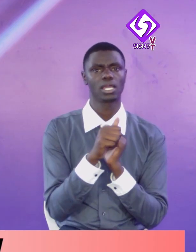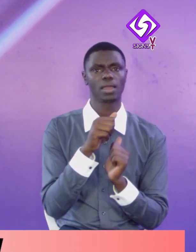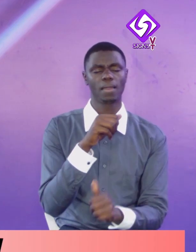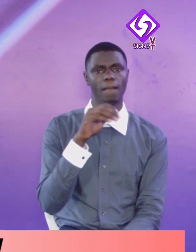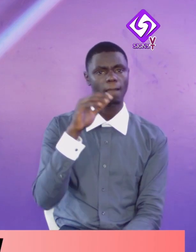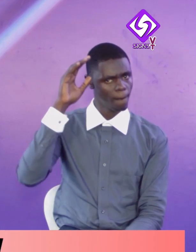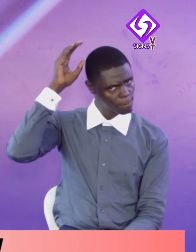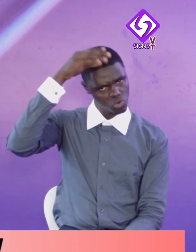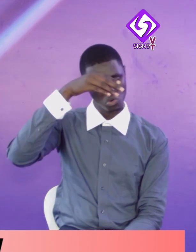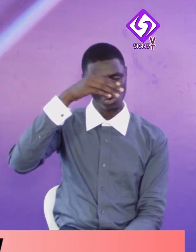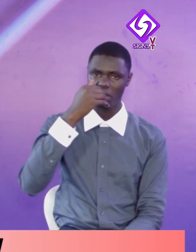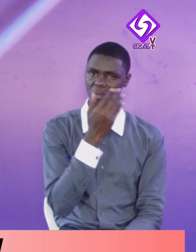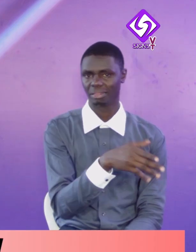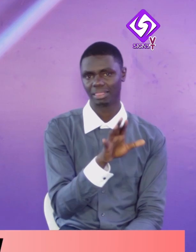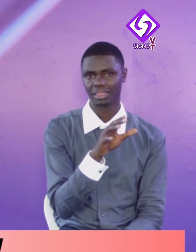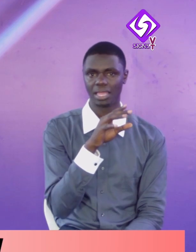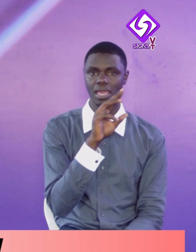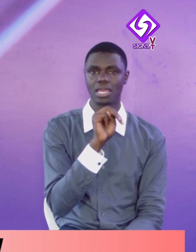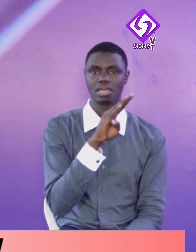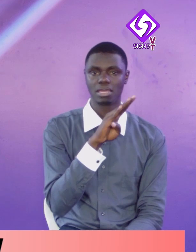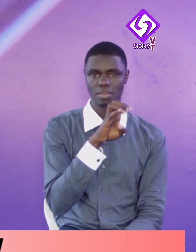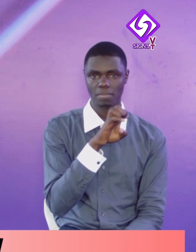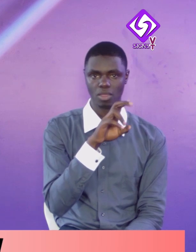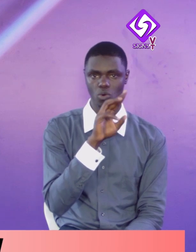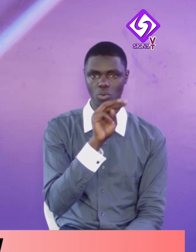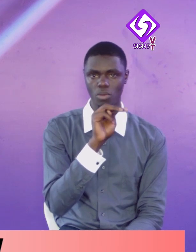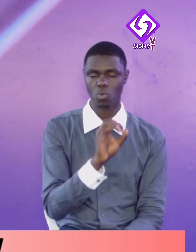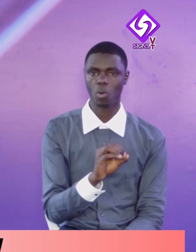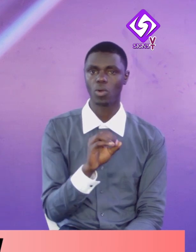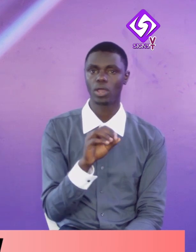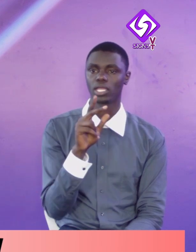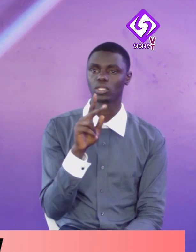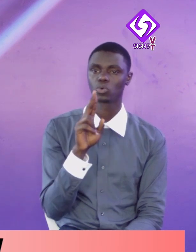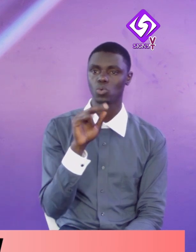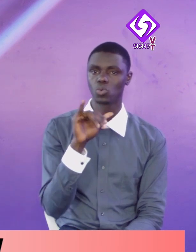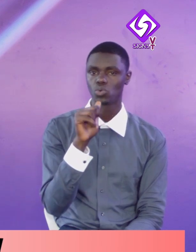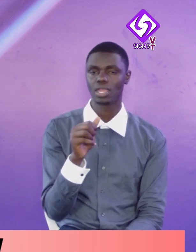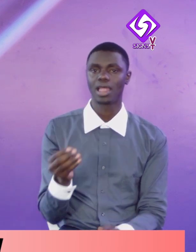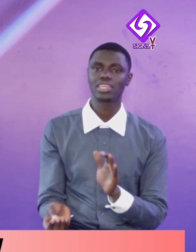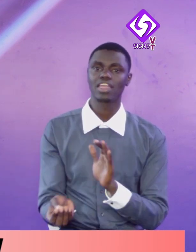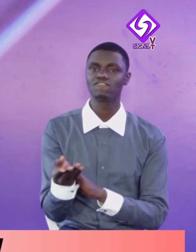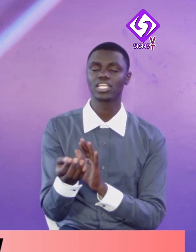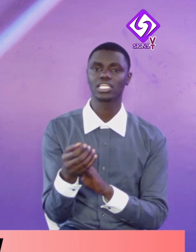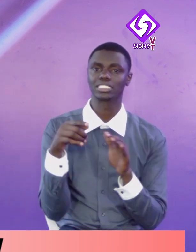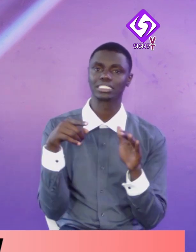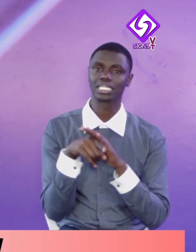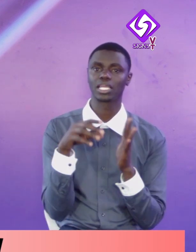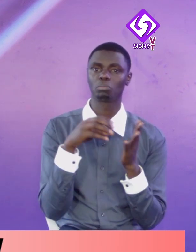pass master. We have Mbeumo and Cunha. They are feeding the striking position very well. So Fiorentina